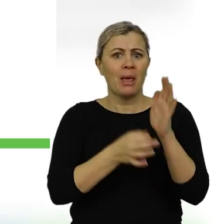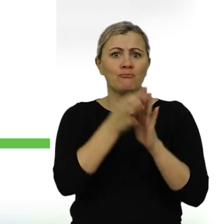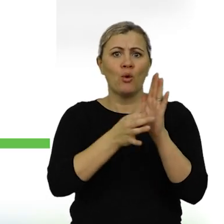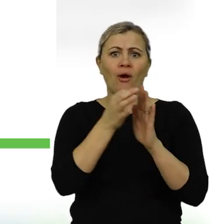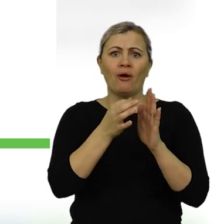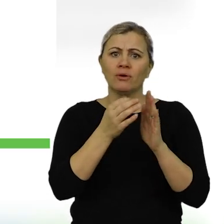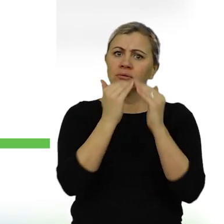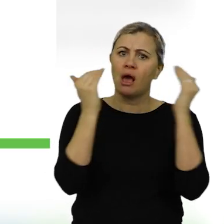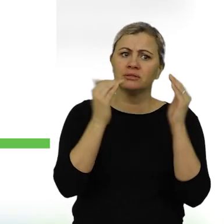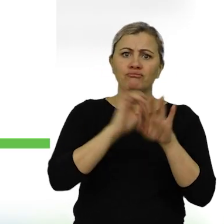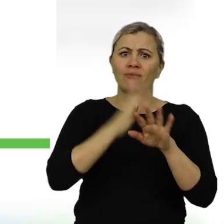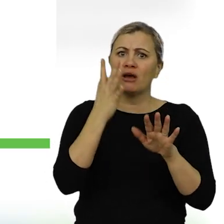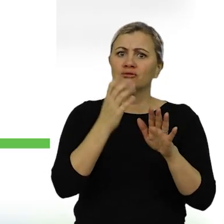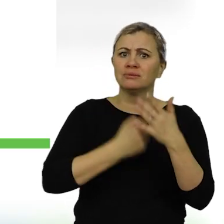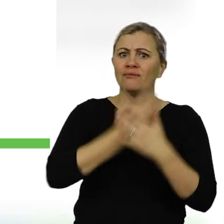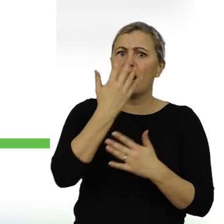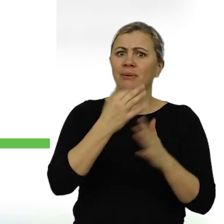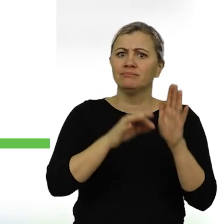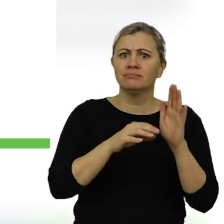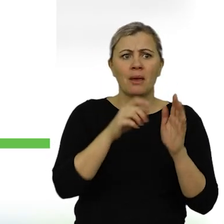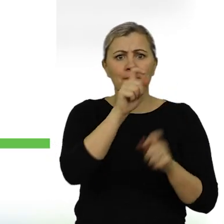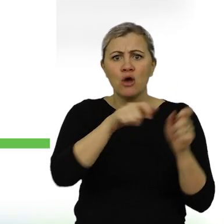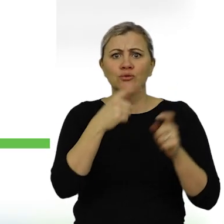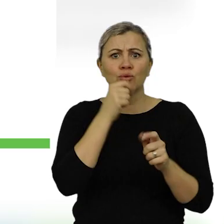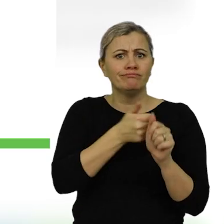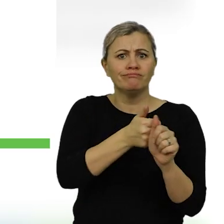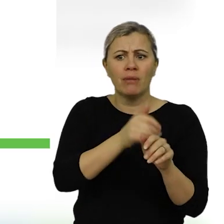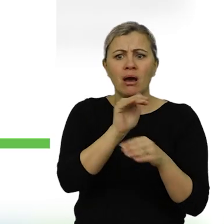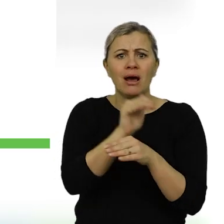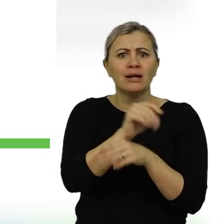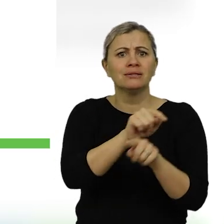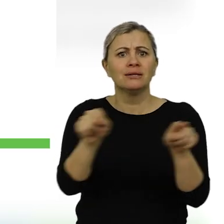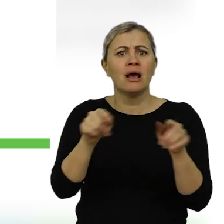conduct amongst teachers and persons who support teaching and learning in Wales.